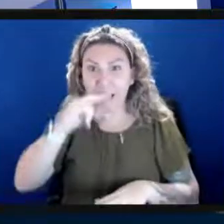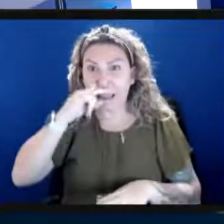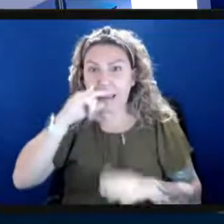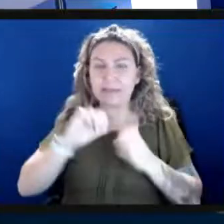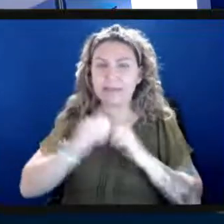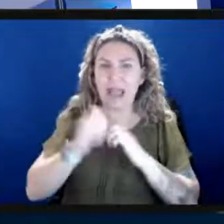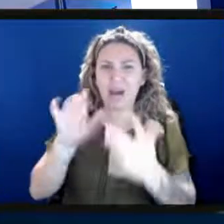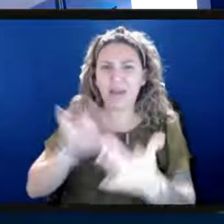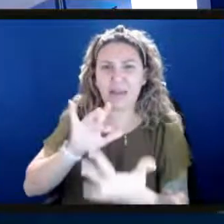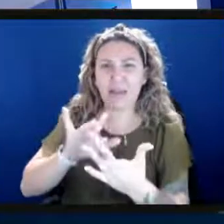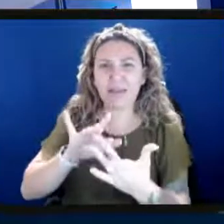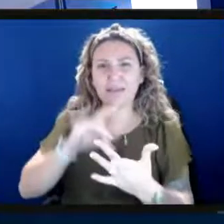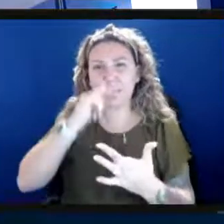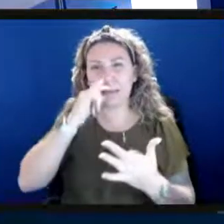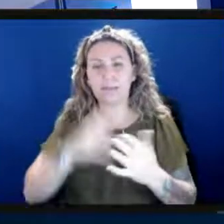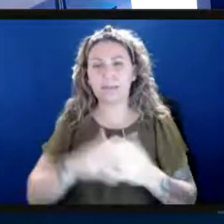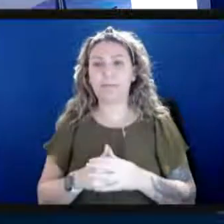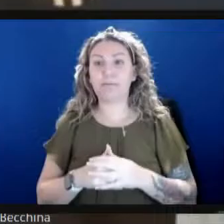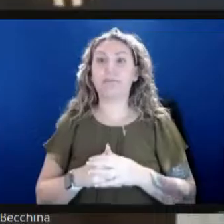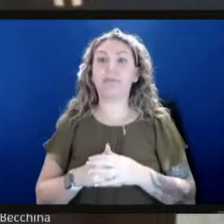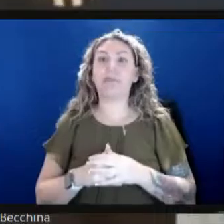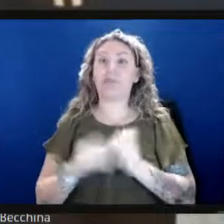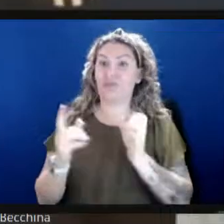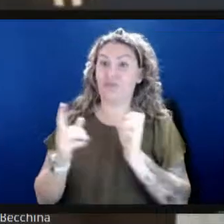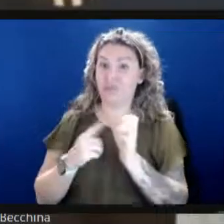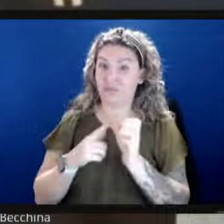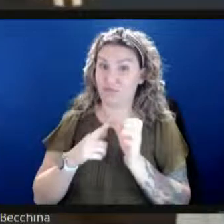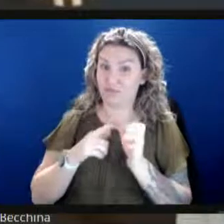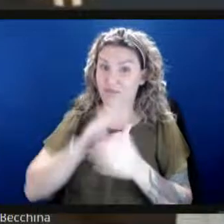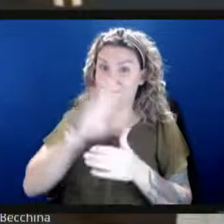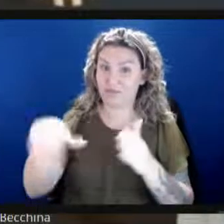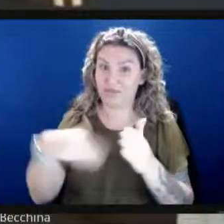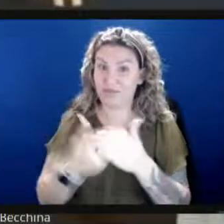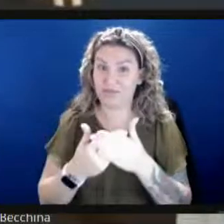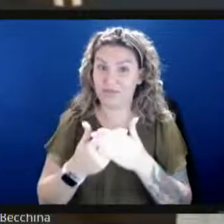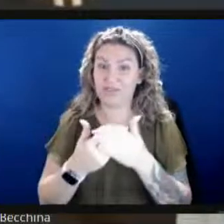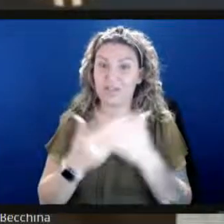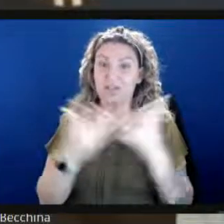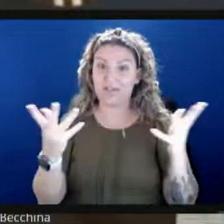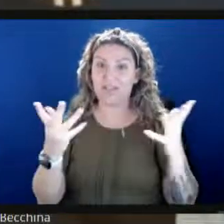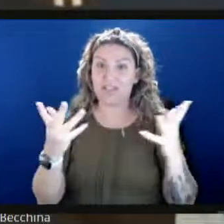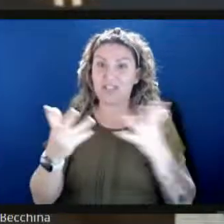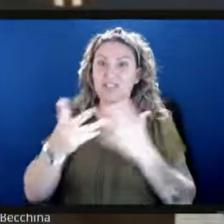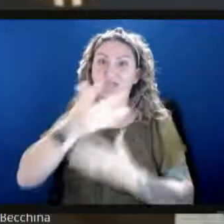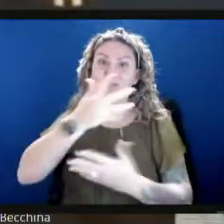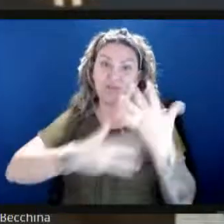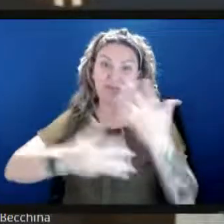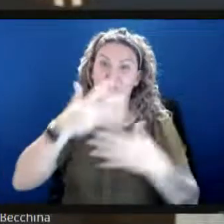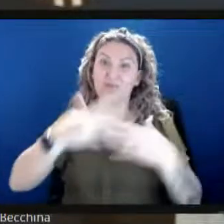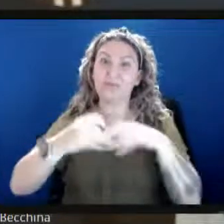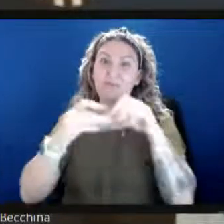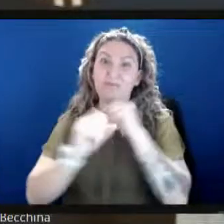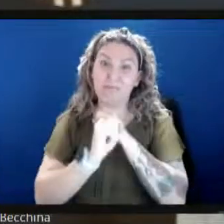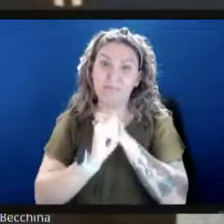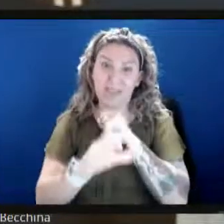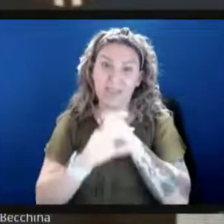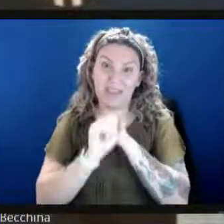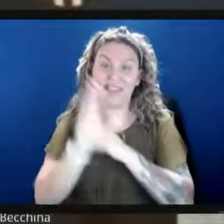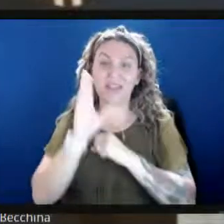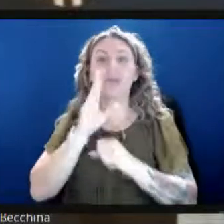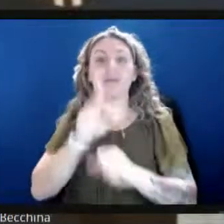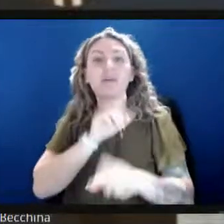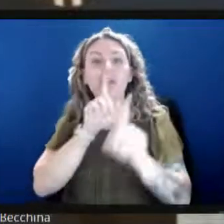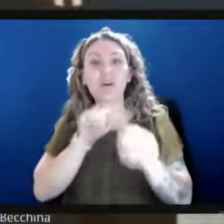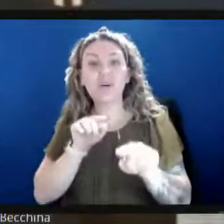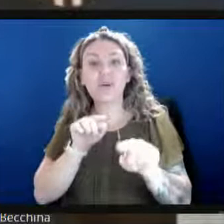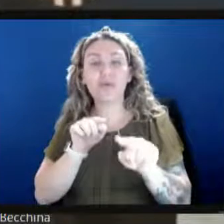contact? Number one, overall, above and beyond, is social media. They will order these pills